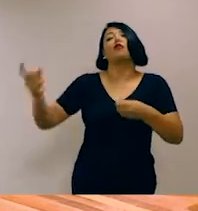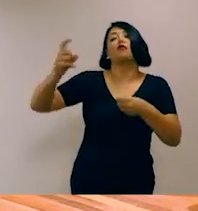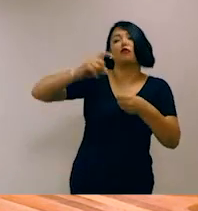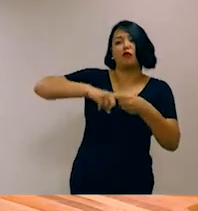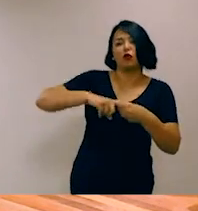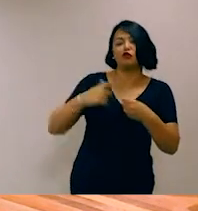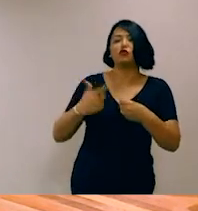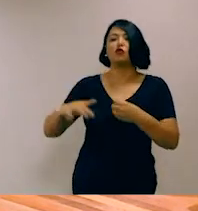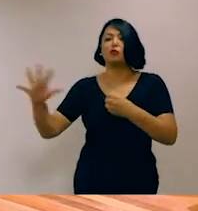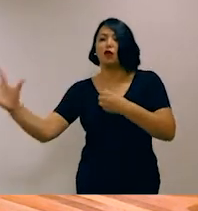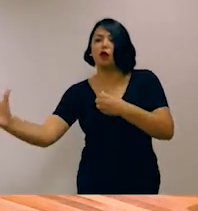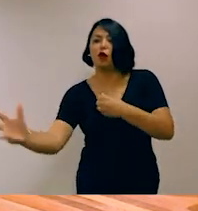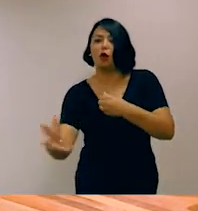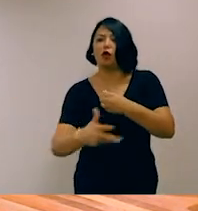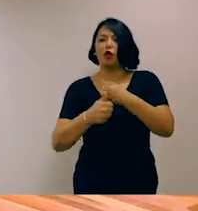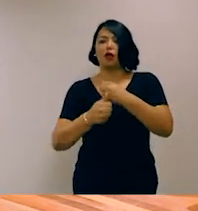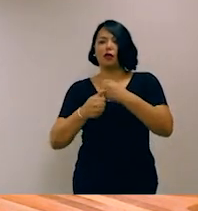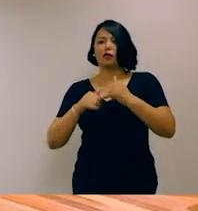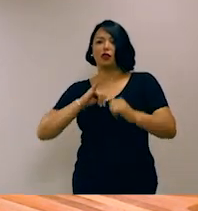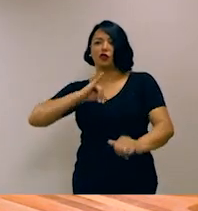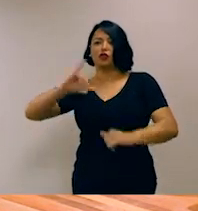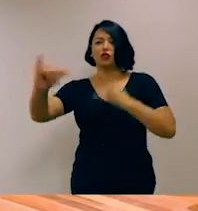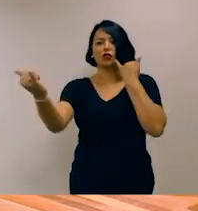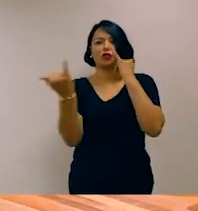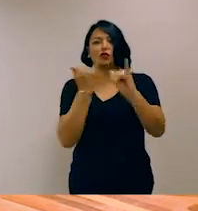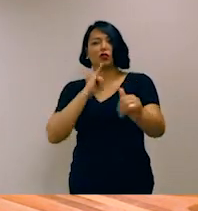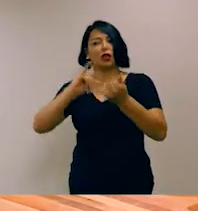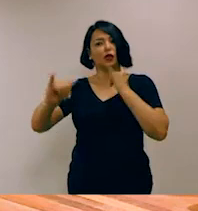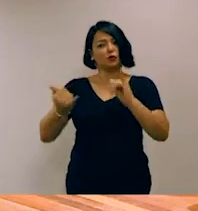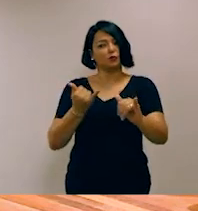and collect more data. So it defends